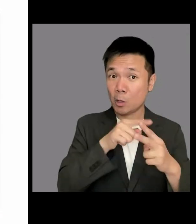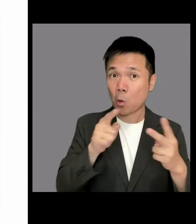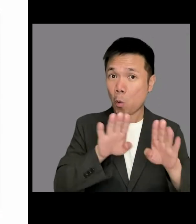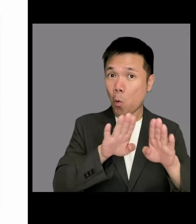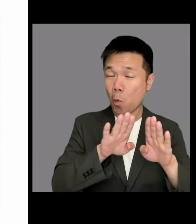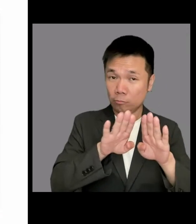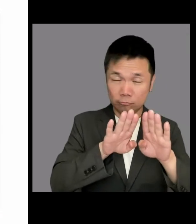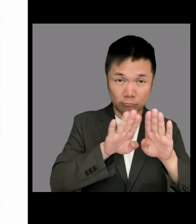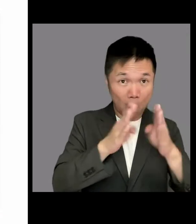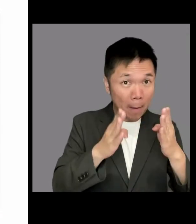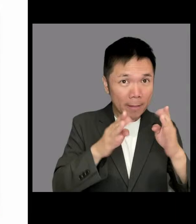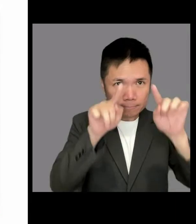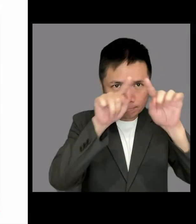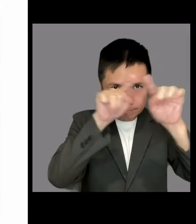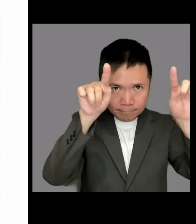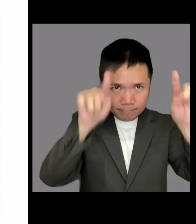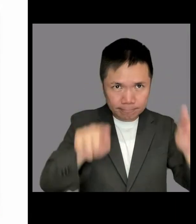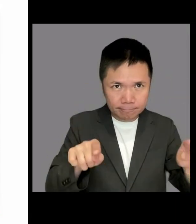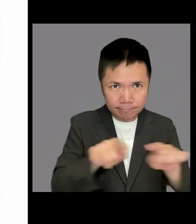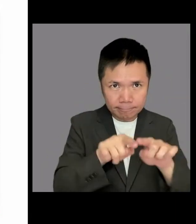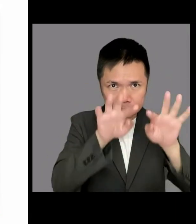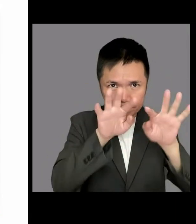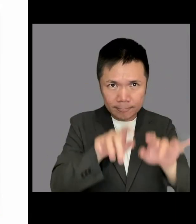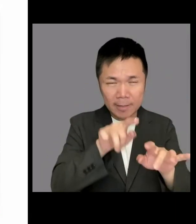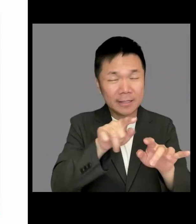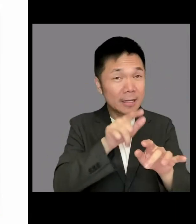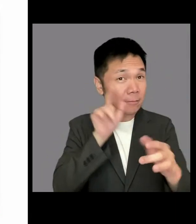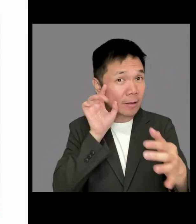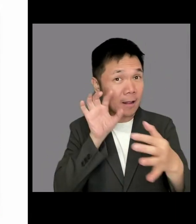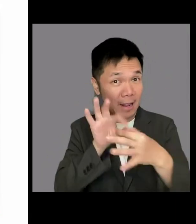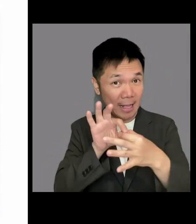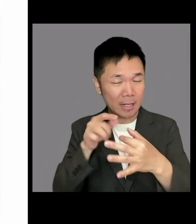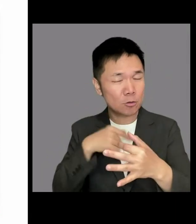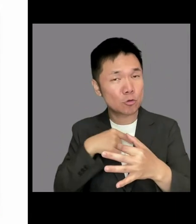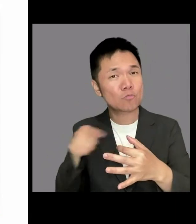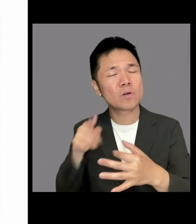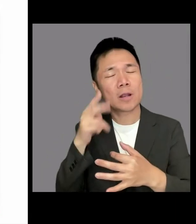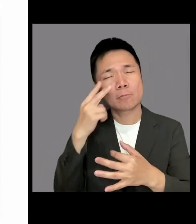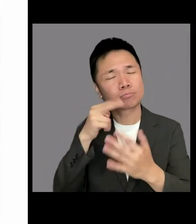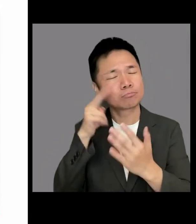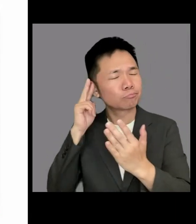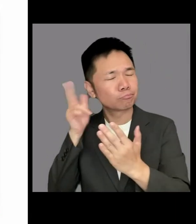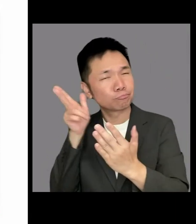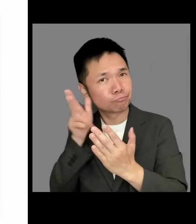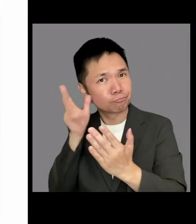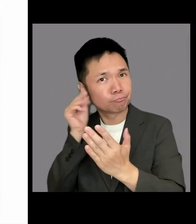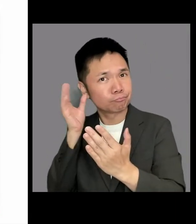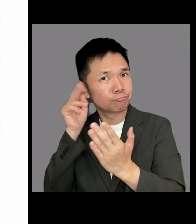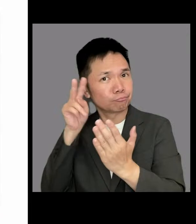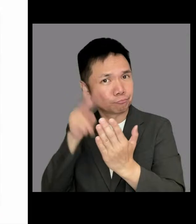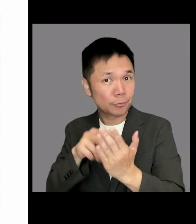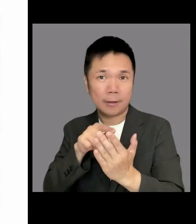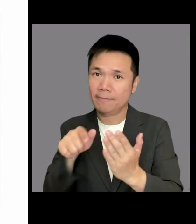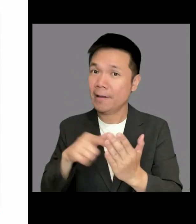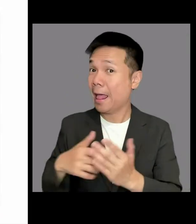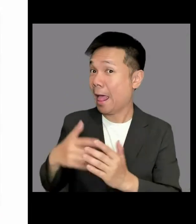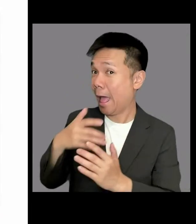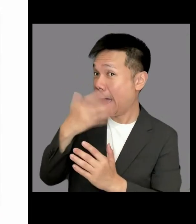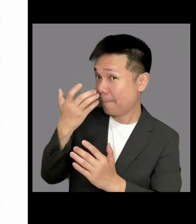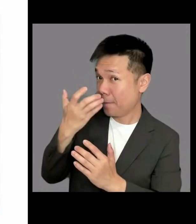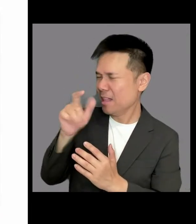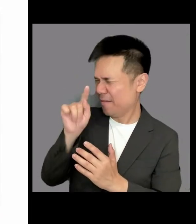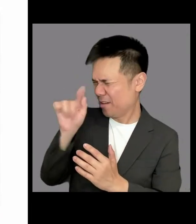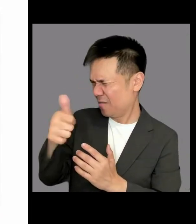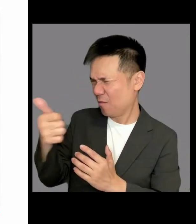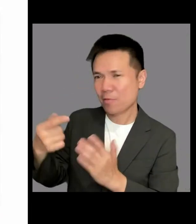that is actually communicated to some screen readers as document. I believe Apple has a slightly different way of communicating that